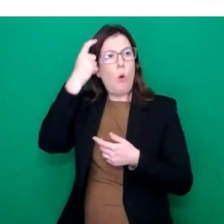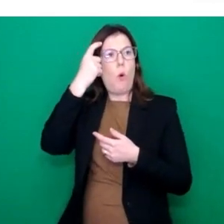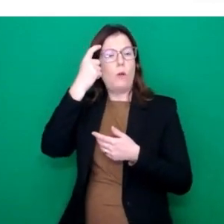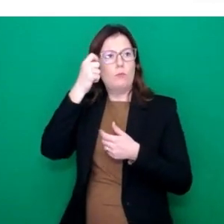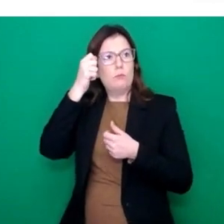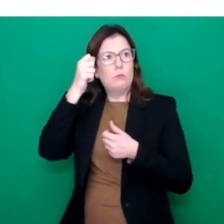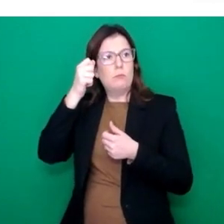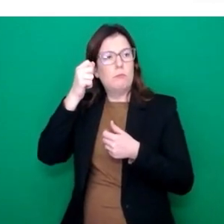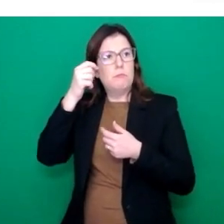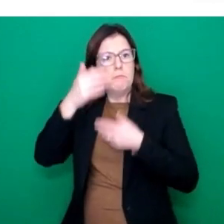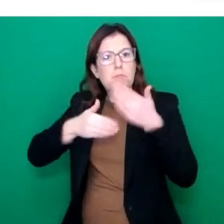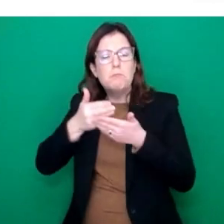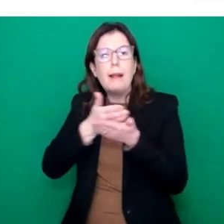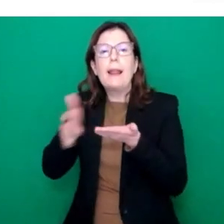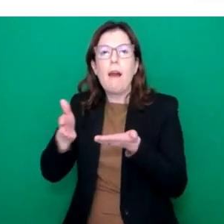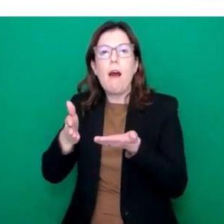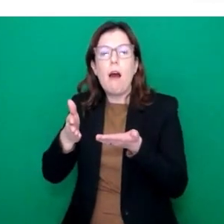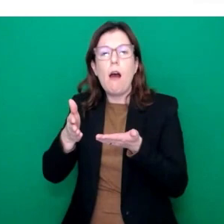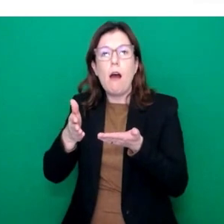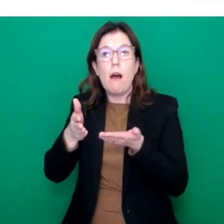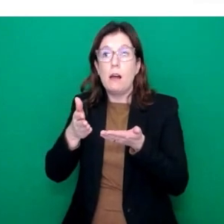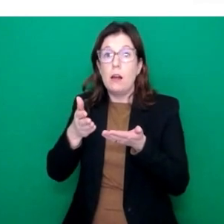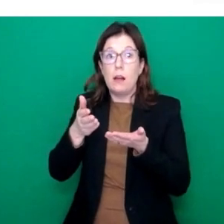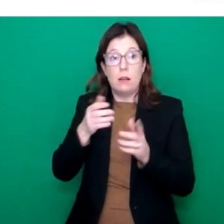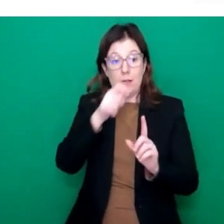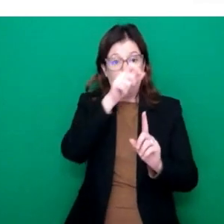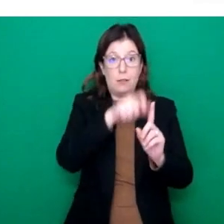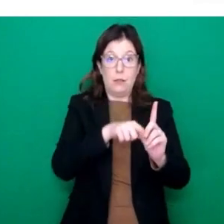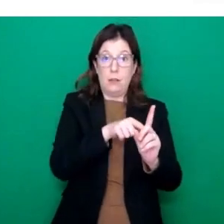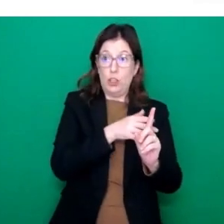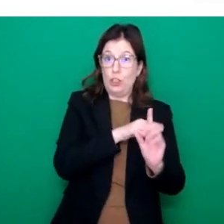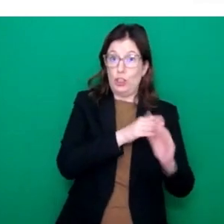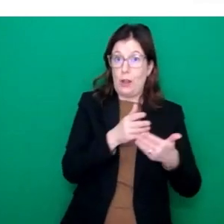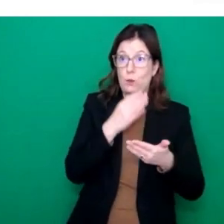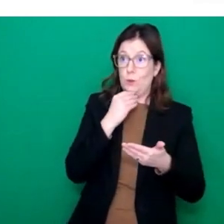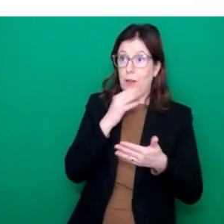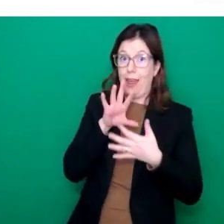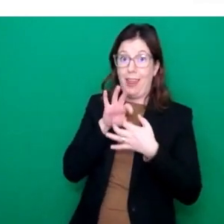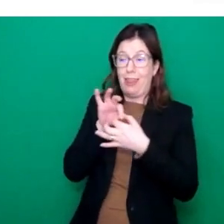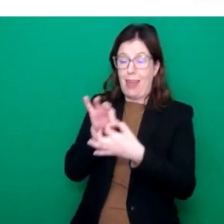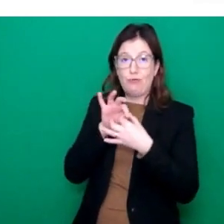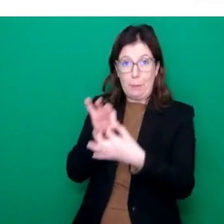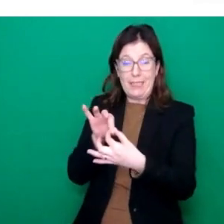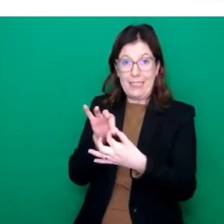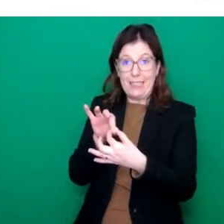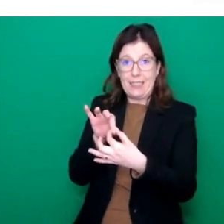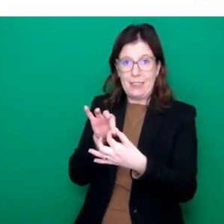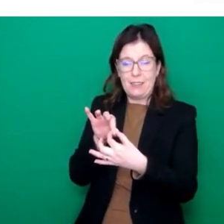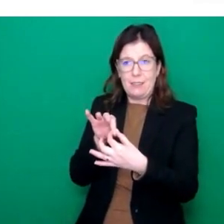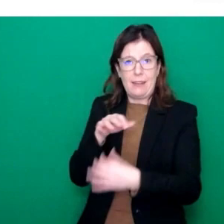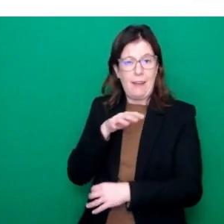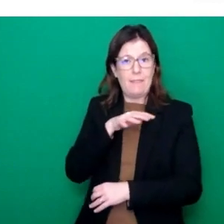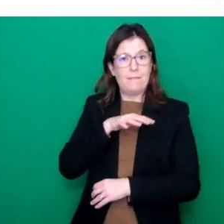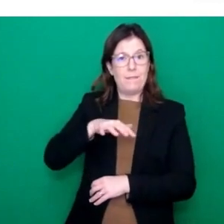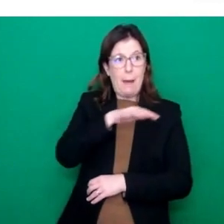very counterproductive to have a service user within a therapy session whilst their immediate family and extended family